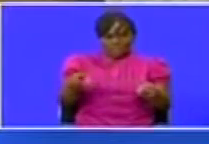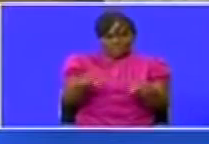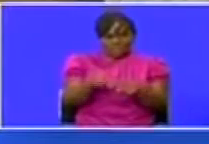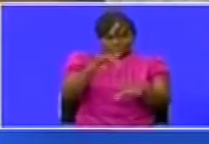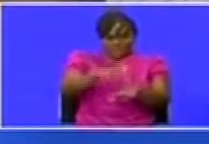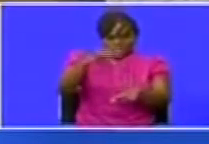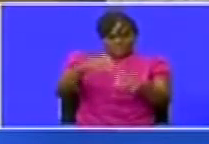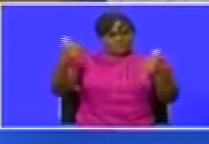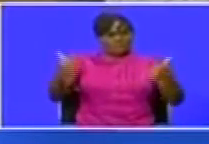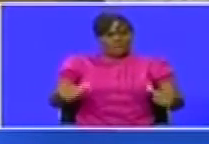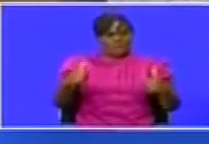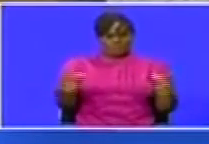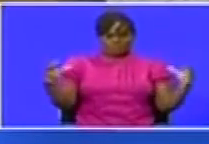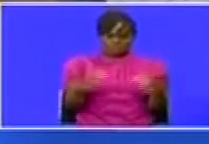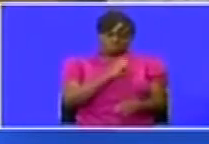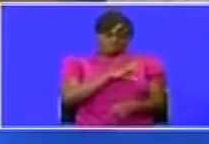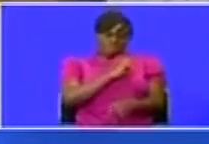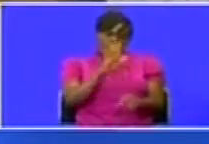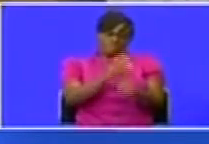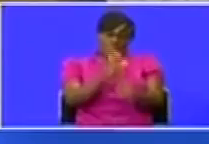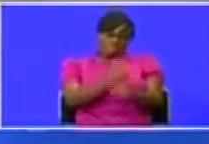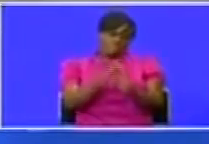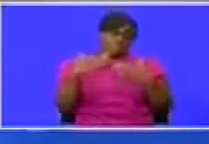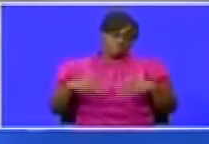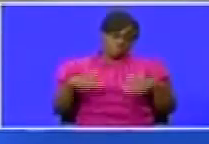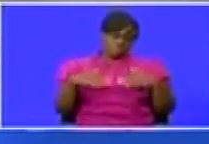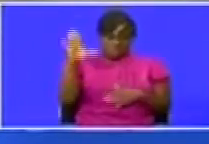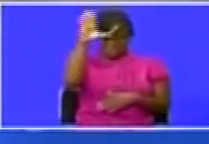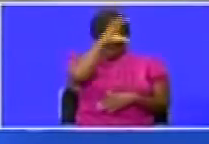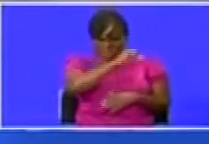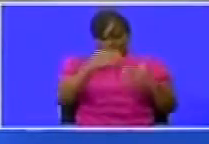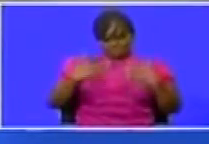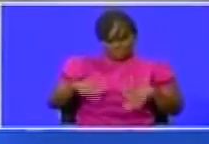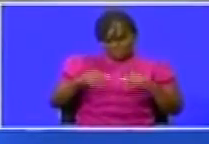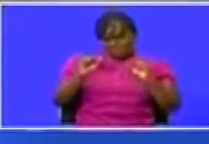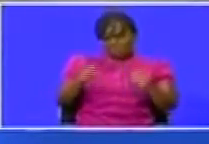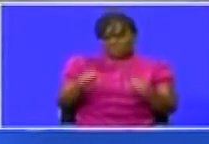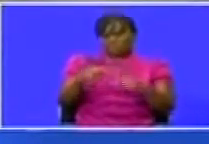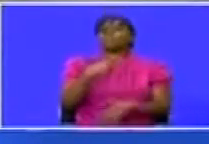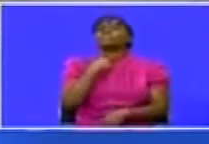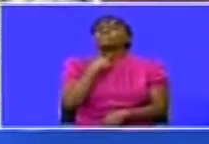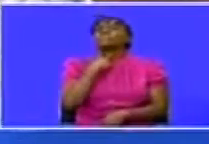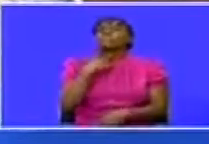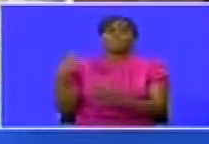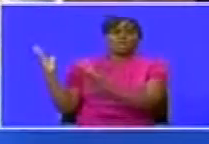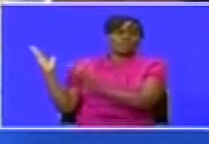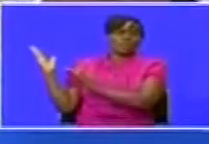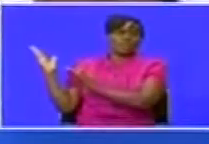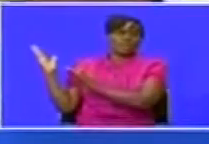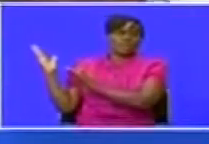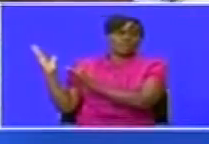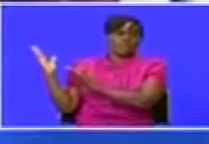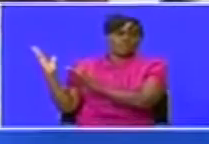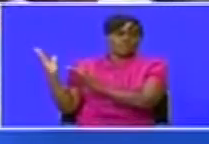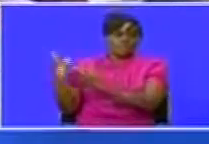untouched. Residents here fear that a majority of the missing persons may be trapped here. Now, those leading the